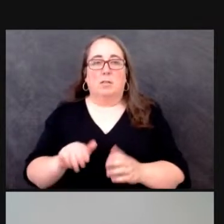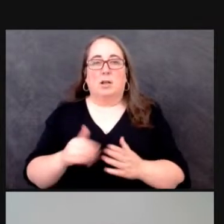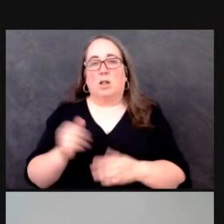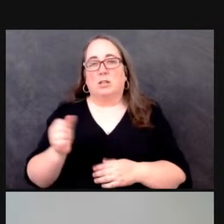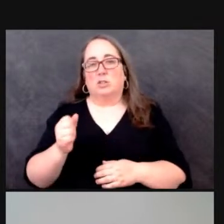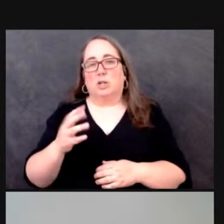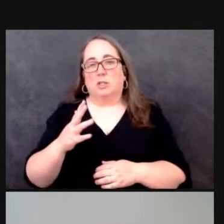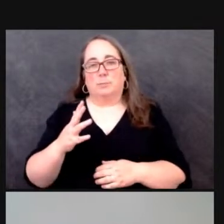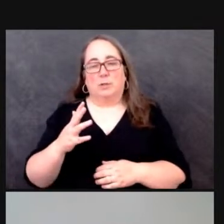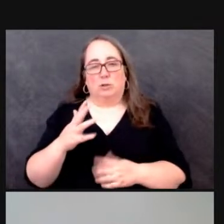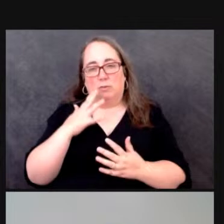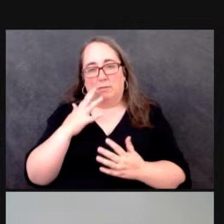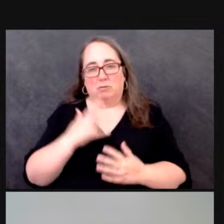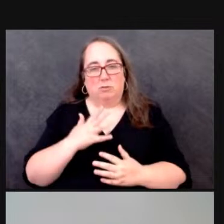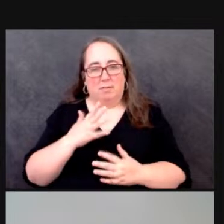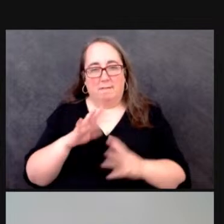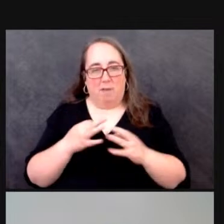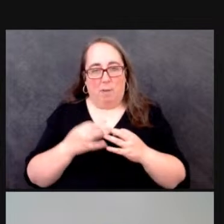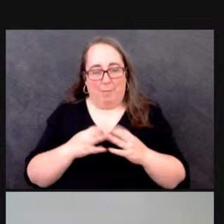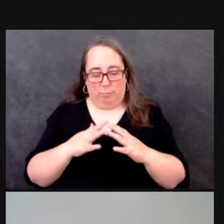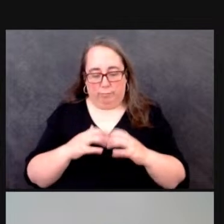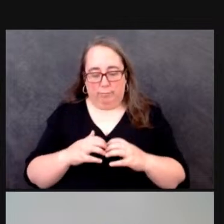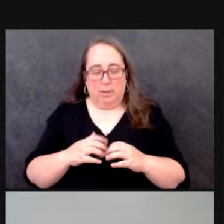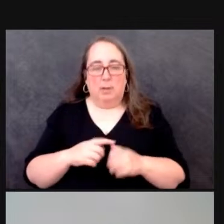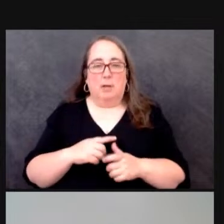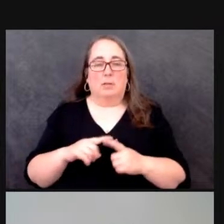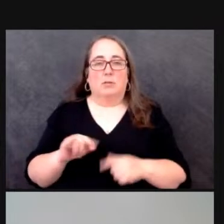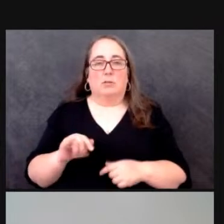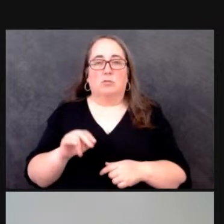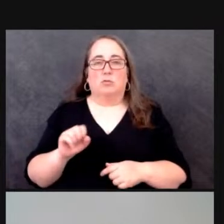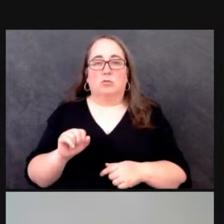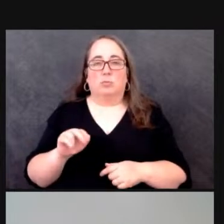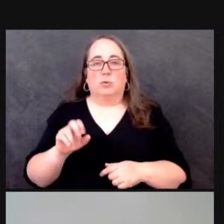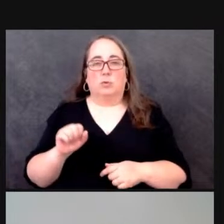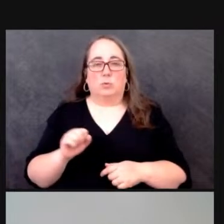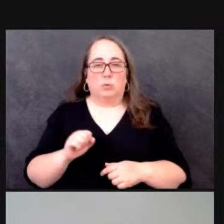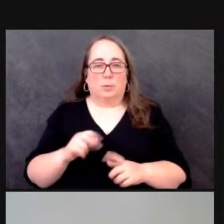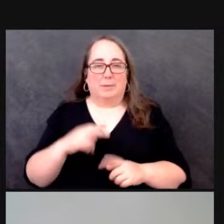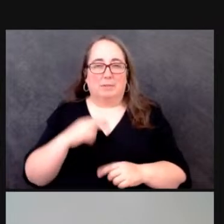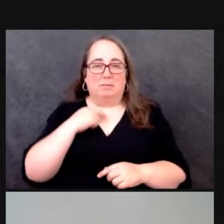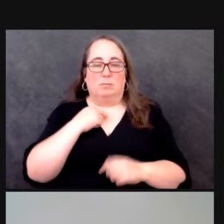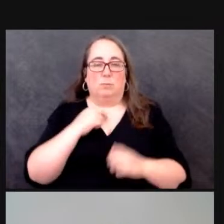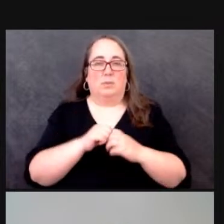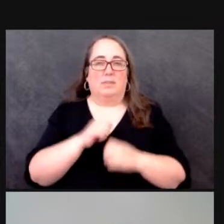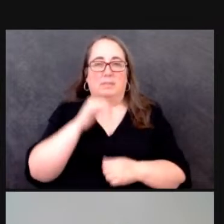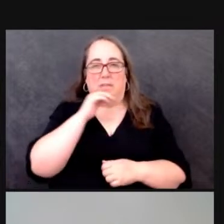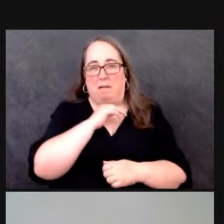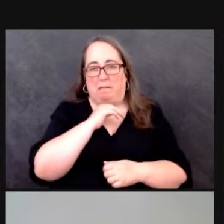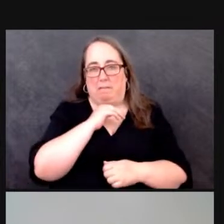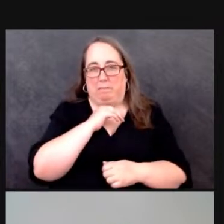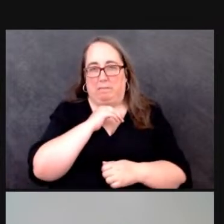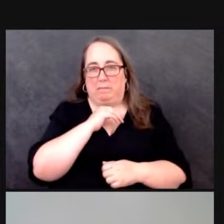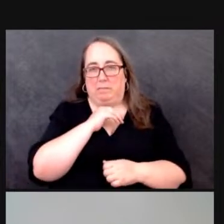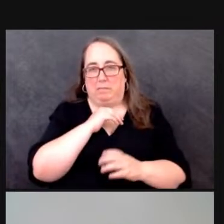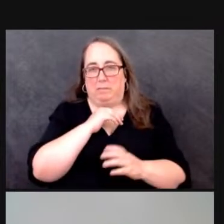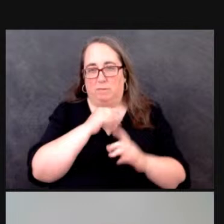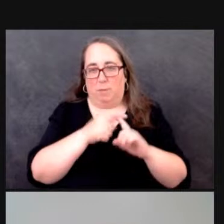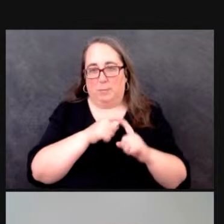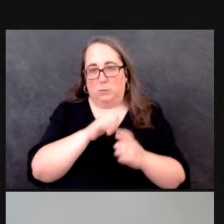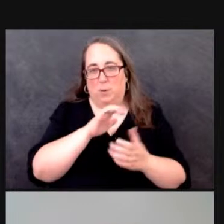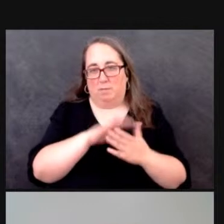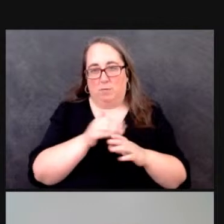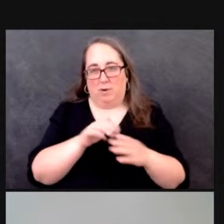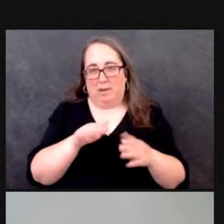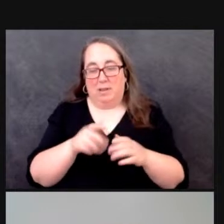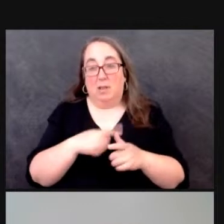the troubled family unravels. Junius Brutus would be caught in his lies by Delanoy shortly before his death, which blindsided his